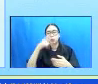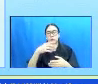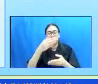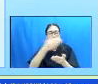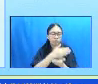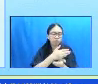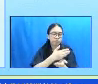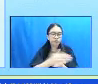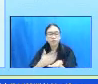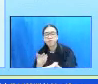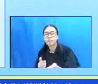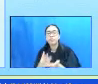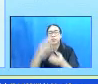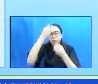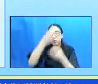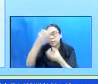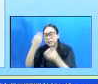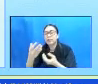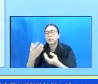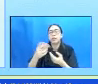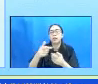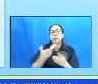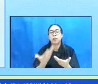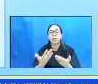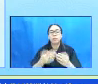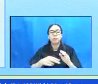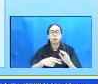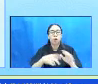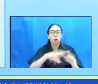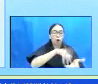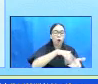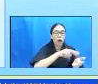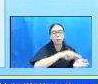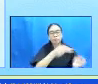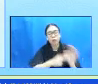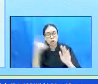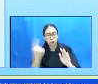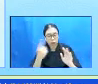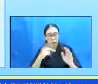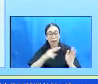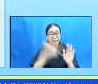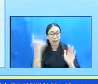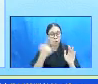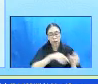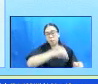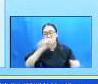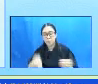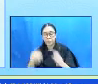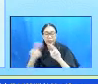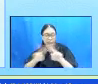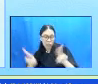from national to international level, or vice versa. I think it is the strategy for us to bring up